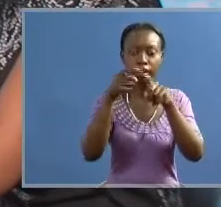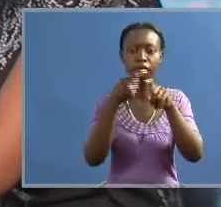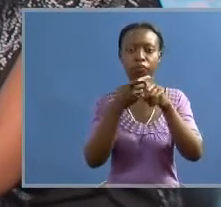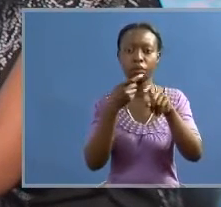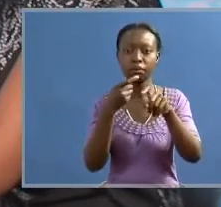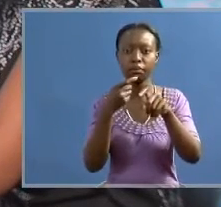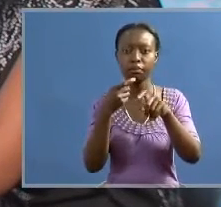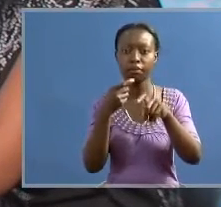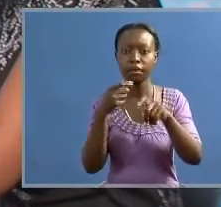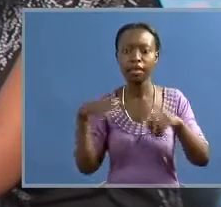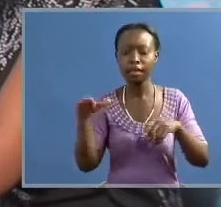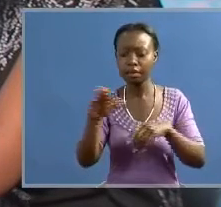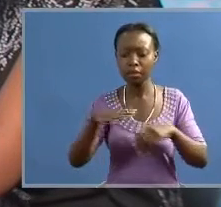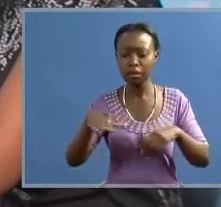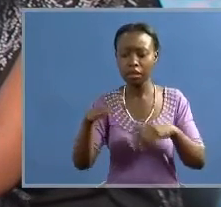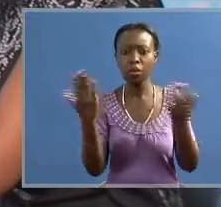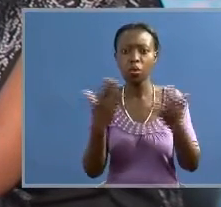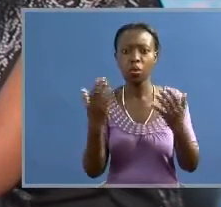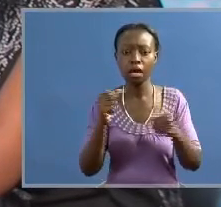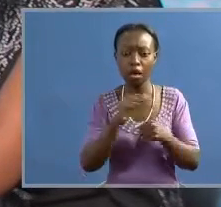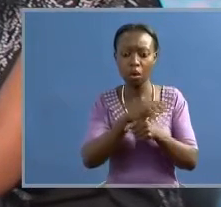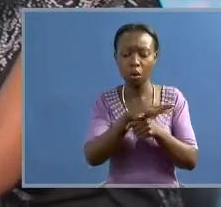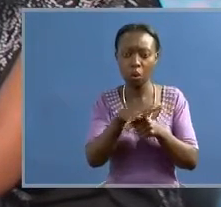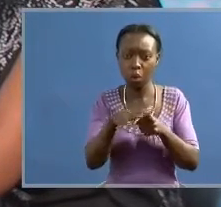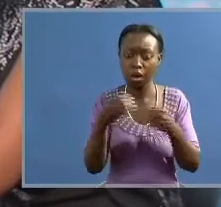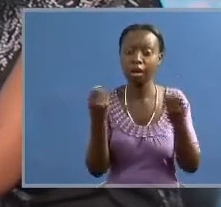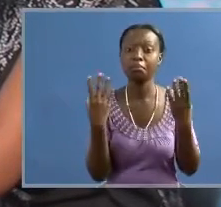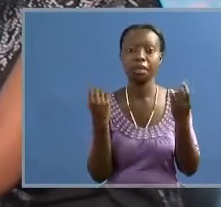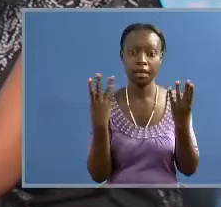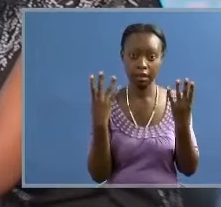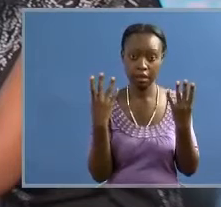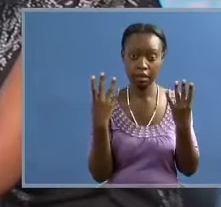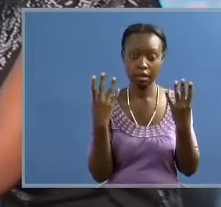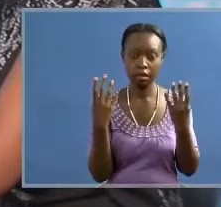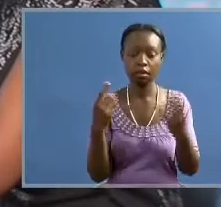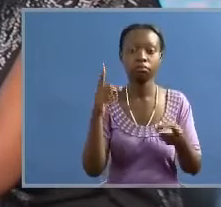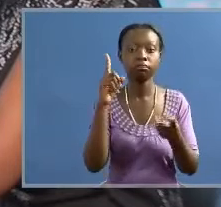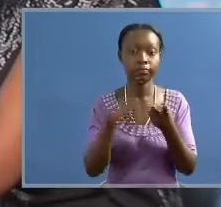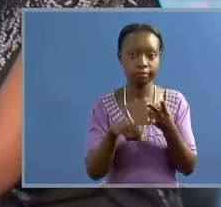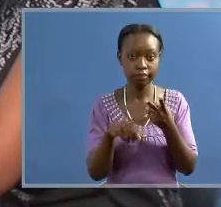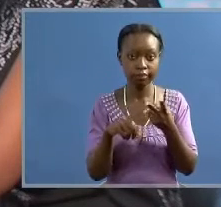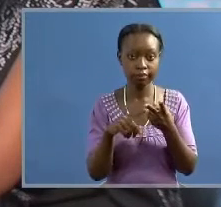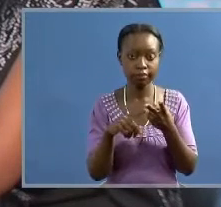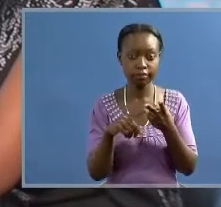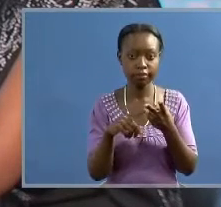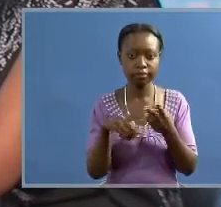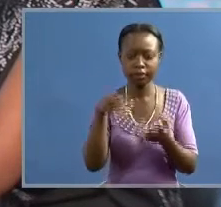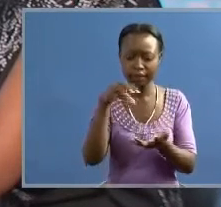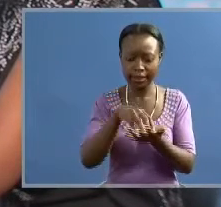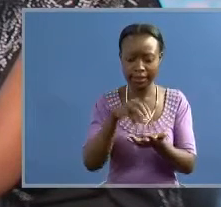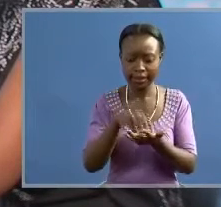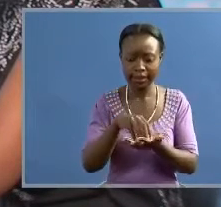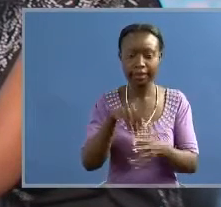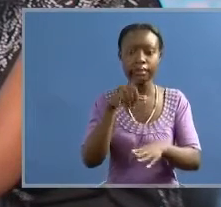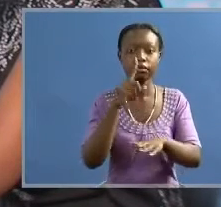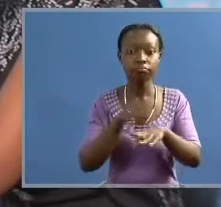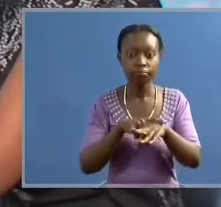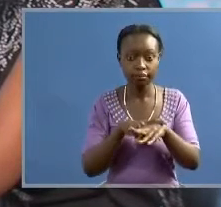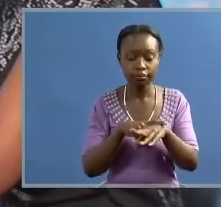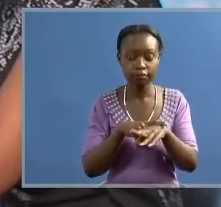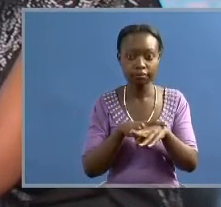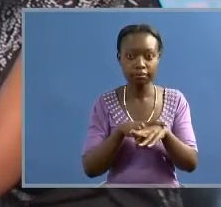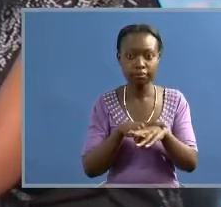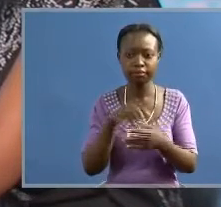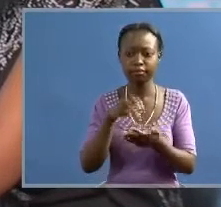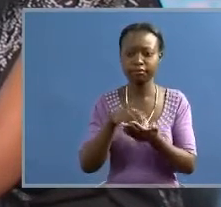areas where there are outbreaks. Right. That's number one. Number two, in cases where a case has